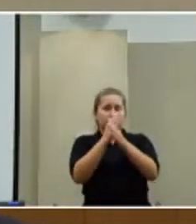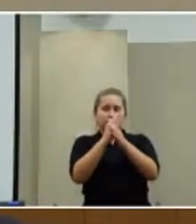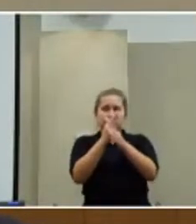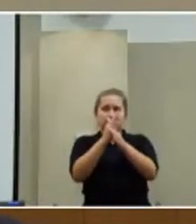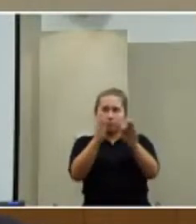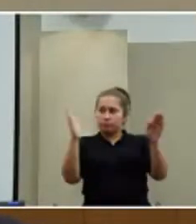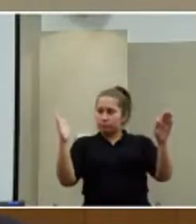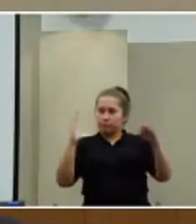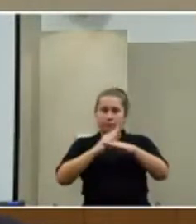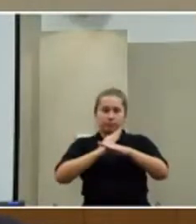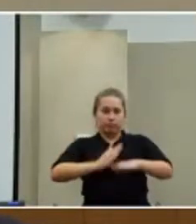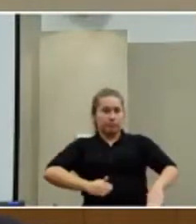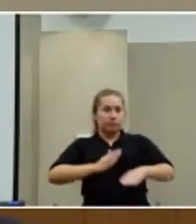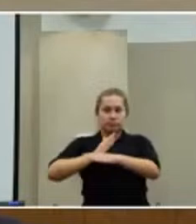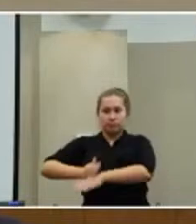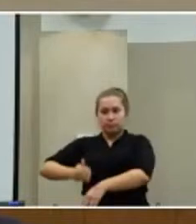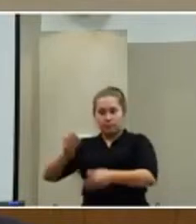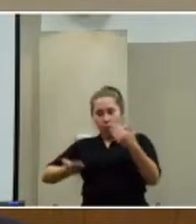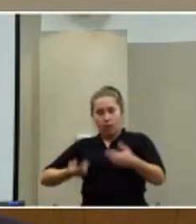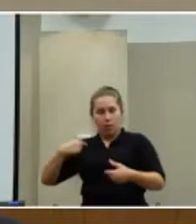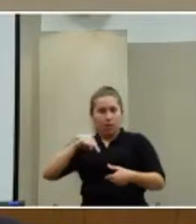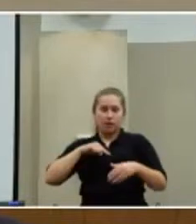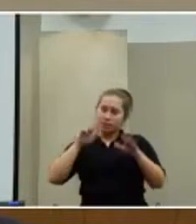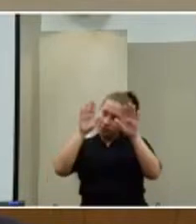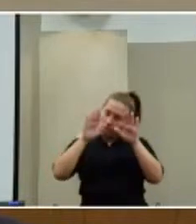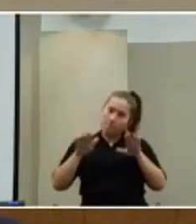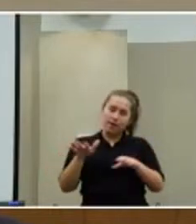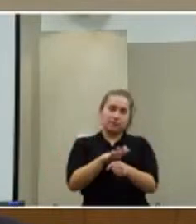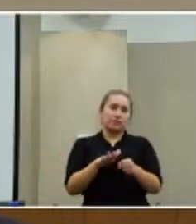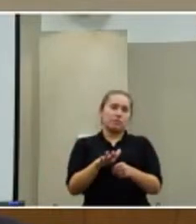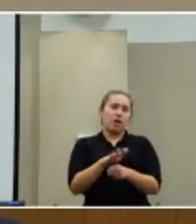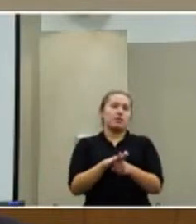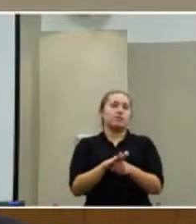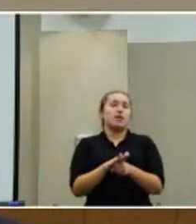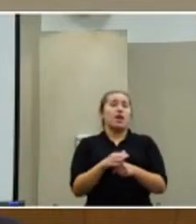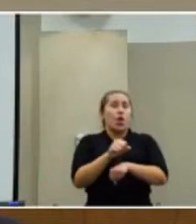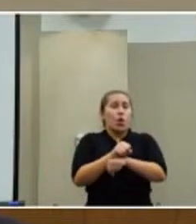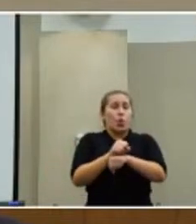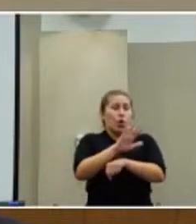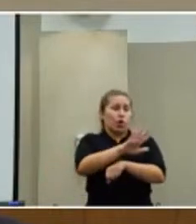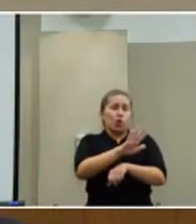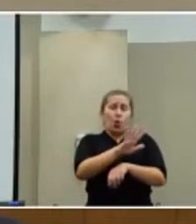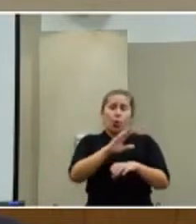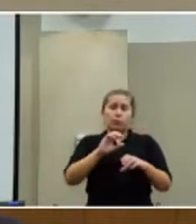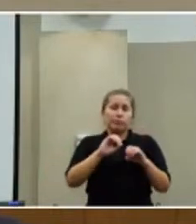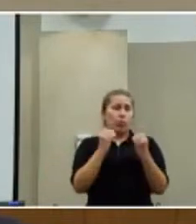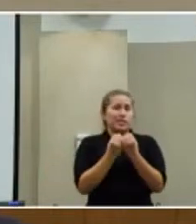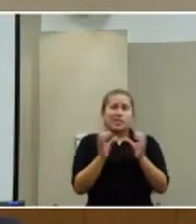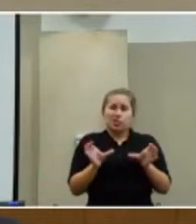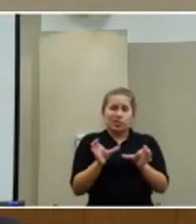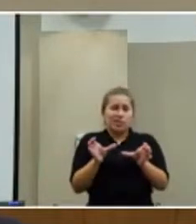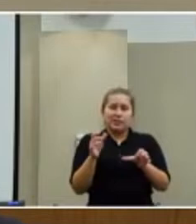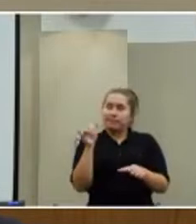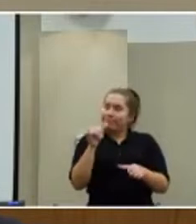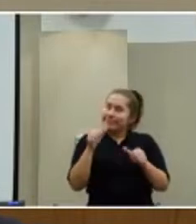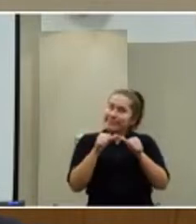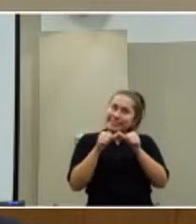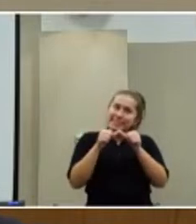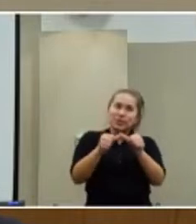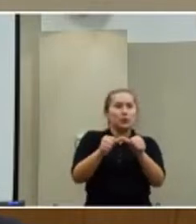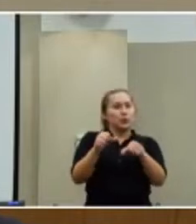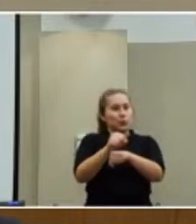today and welcoming us to this fantastic space. The work that the Federation continues to do